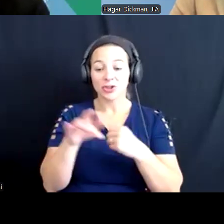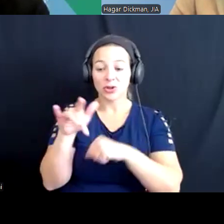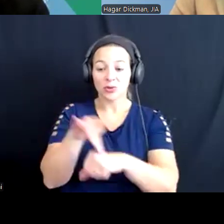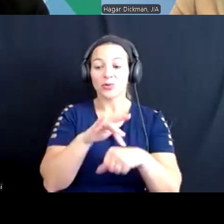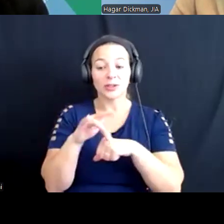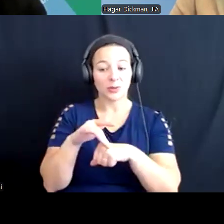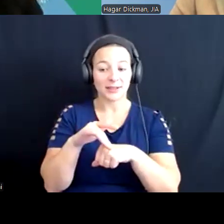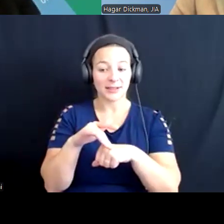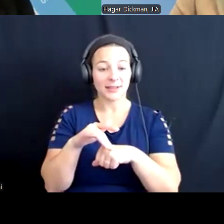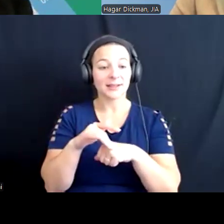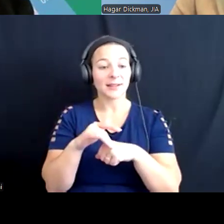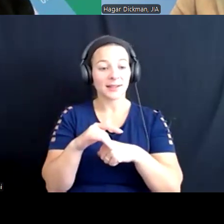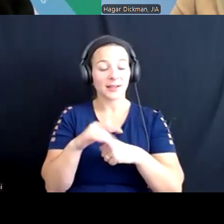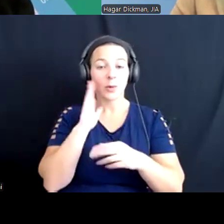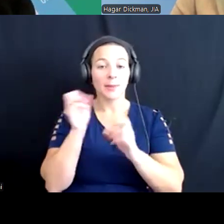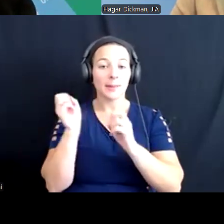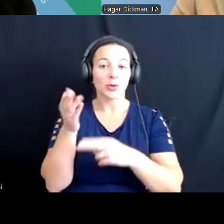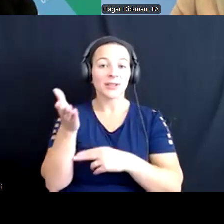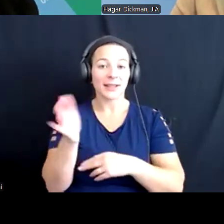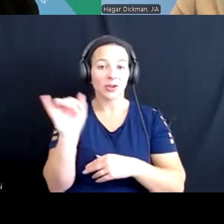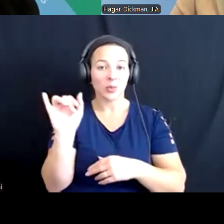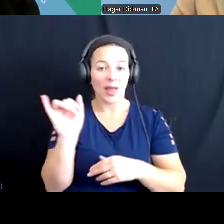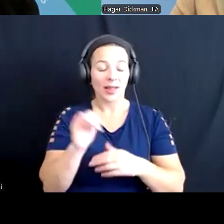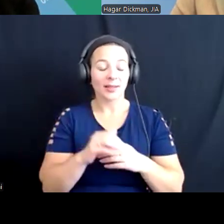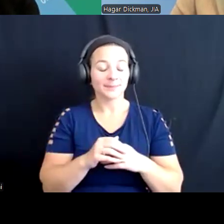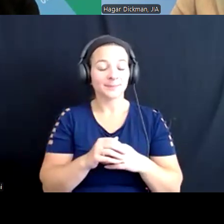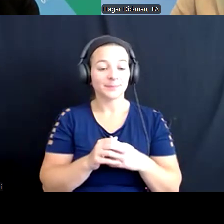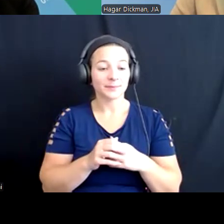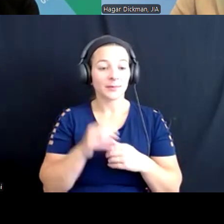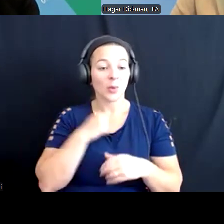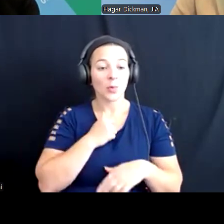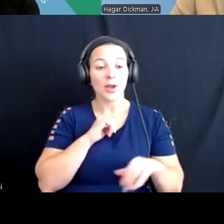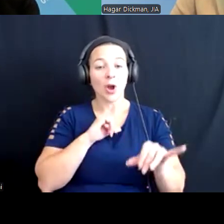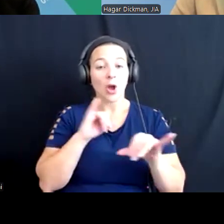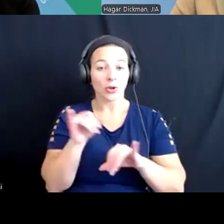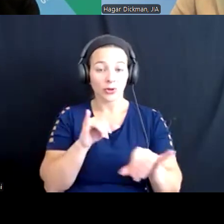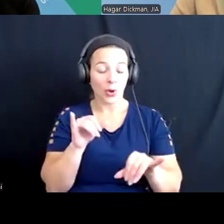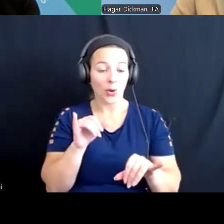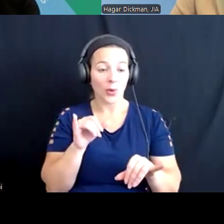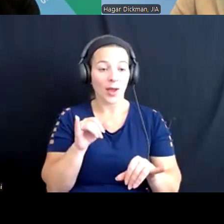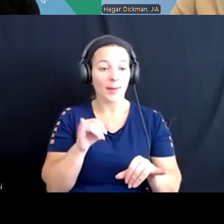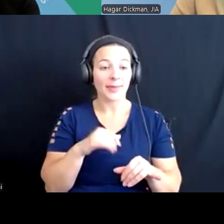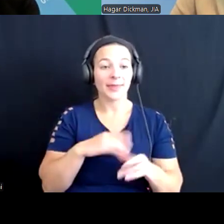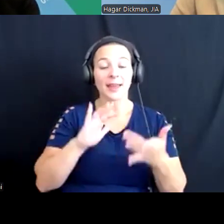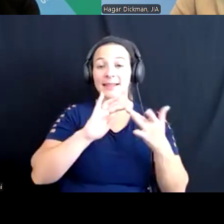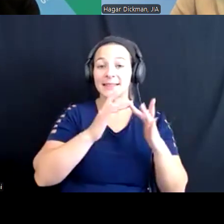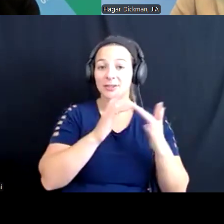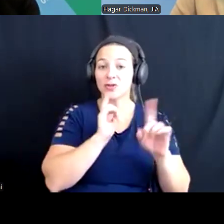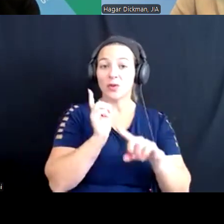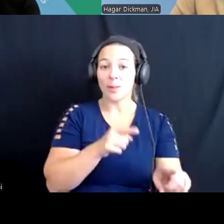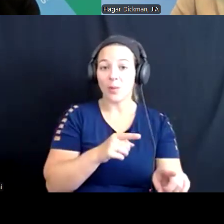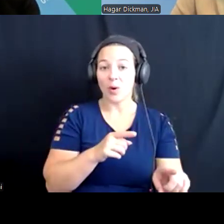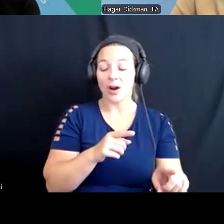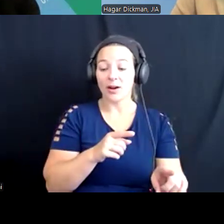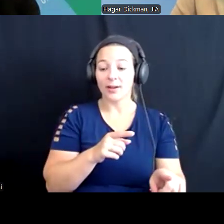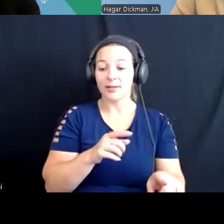out of this will be posted there as well. We also, the digital report